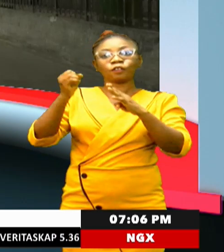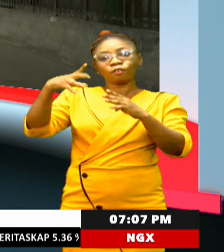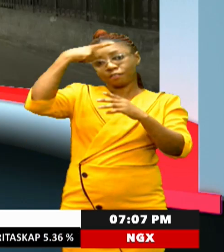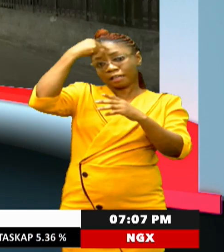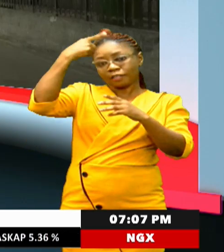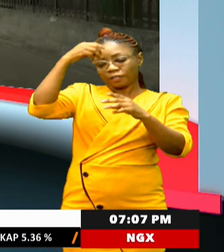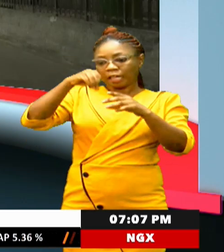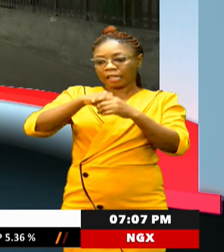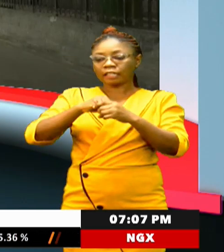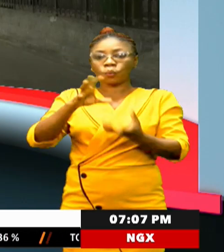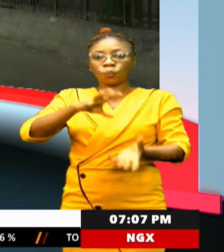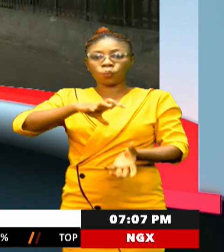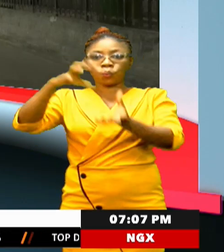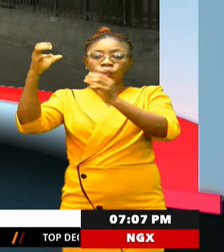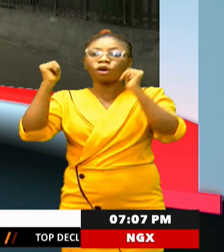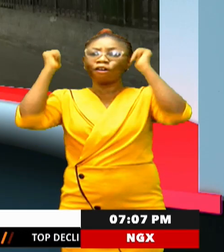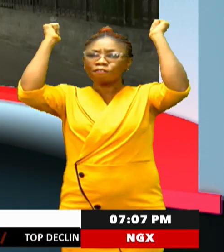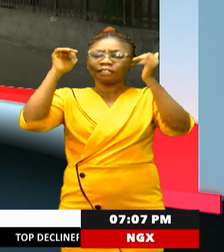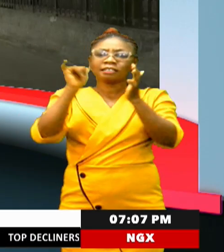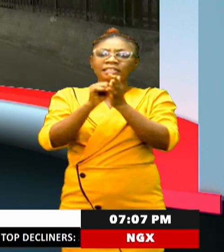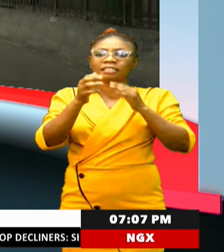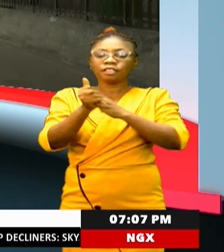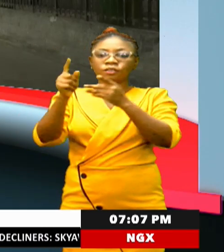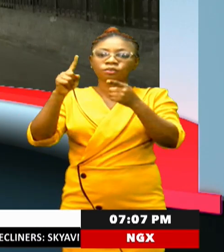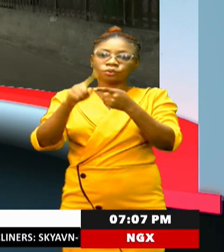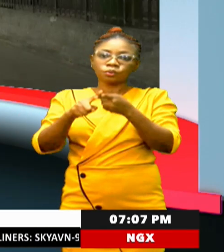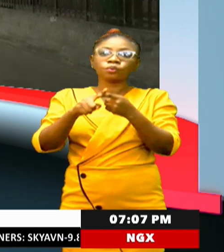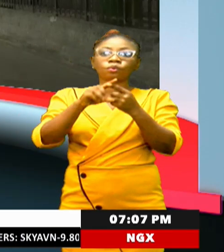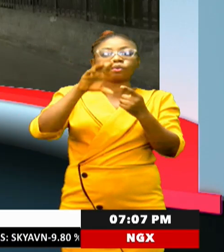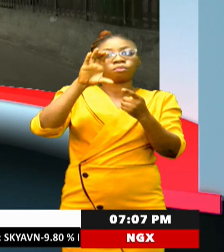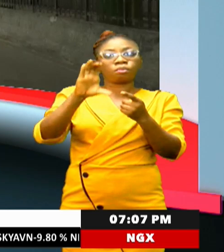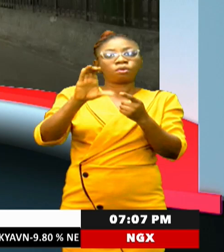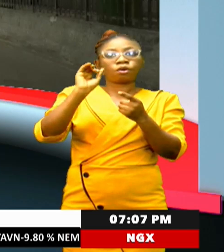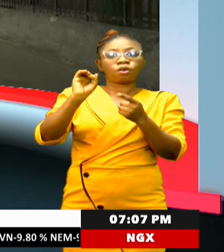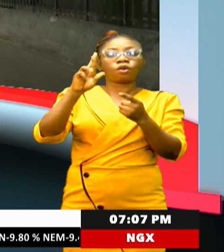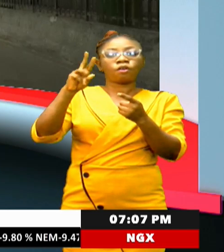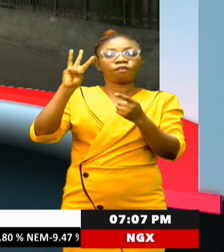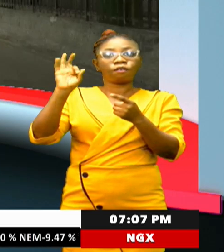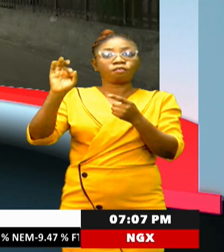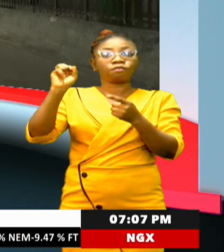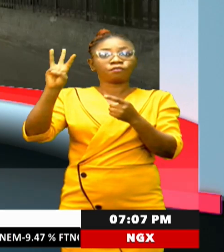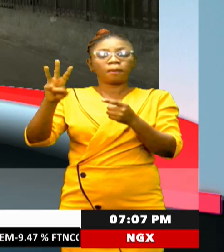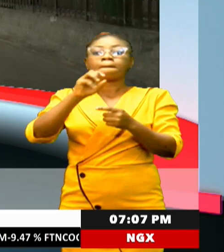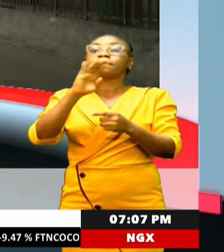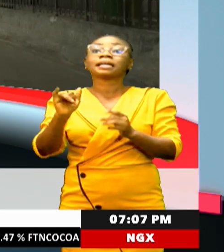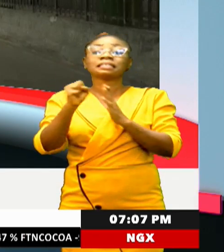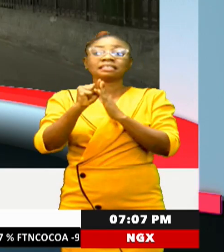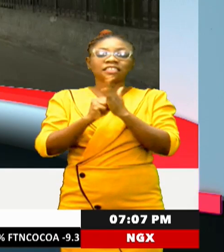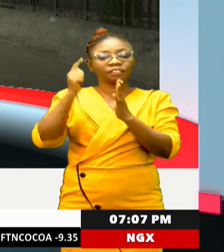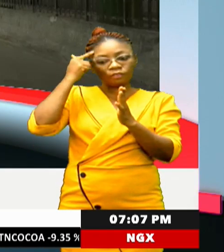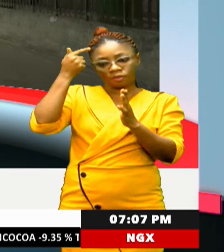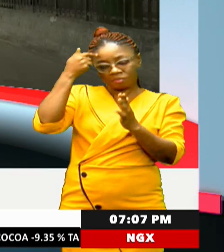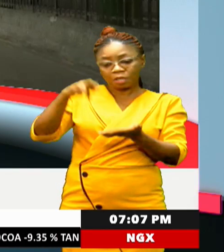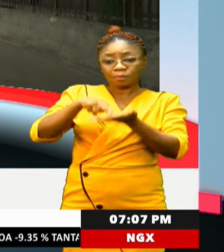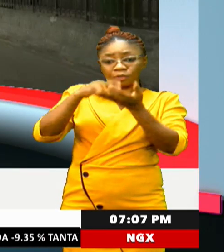violent protests, which led to the imposition of curfew by the state government. Fatima Sanusi Karaye reports that